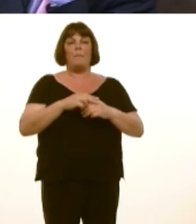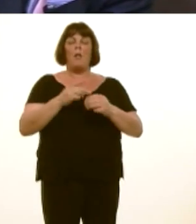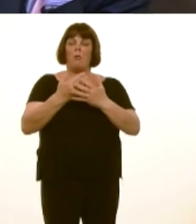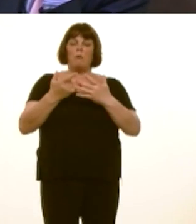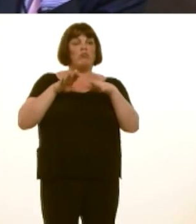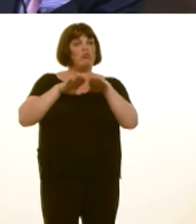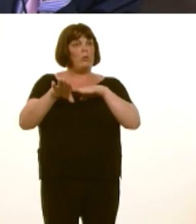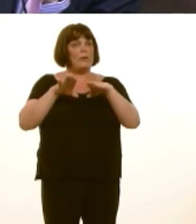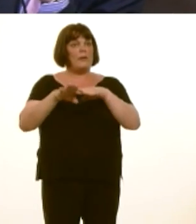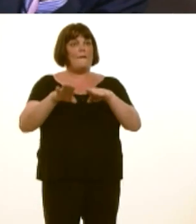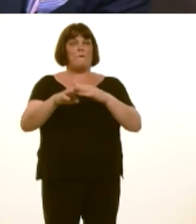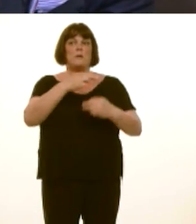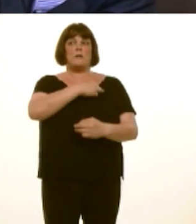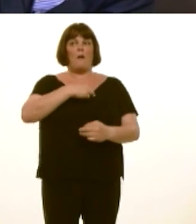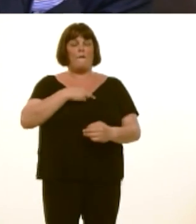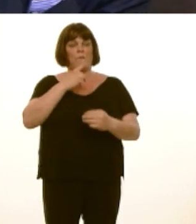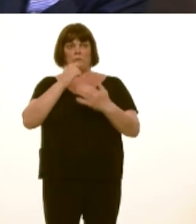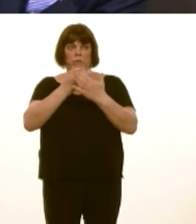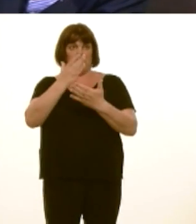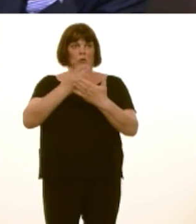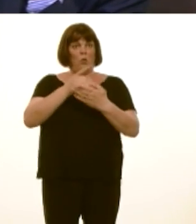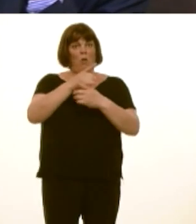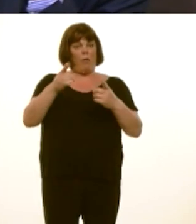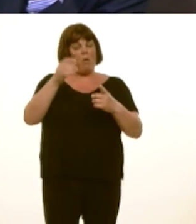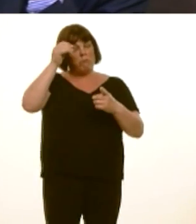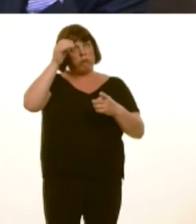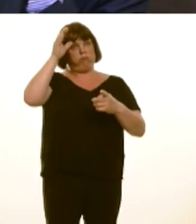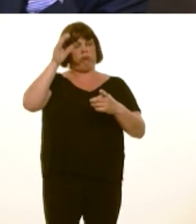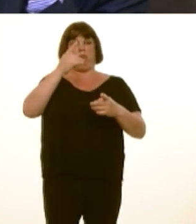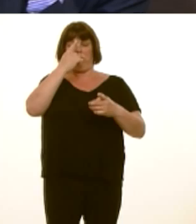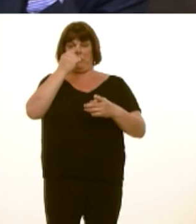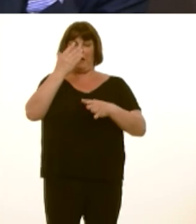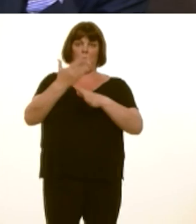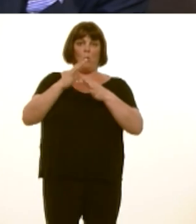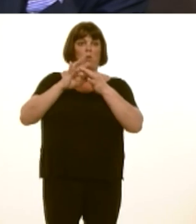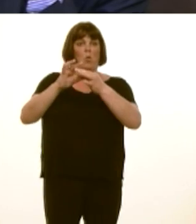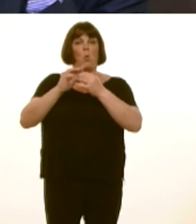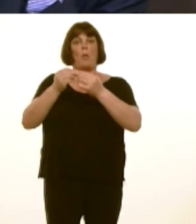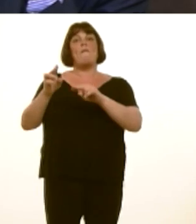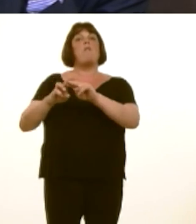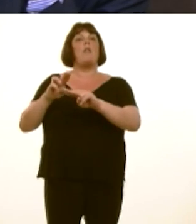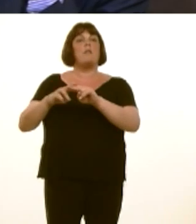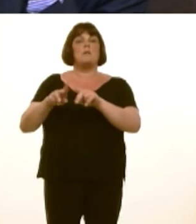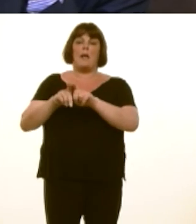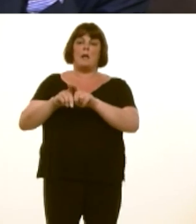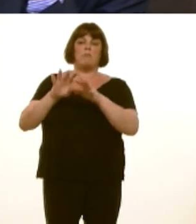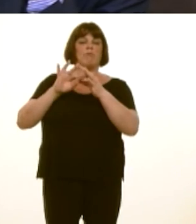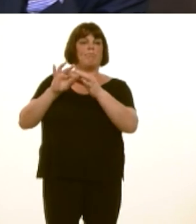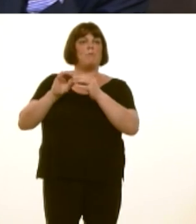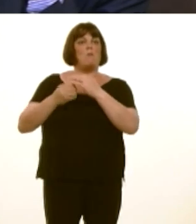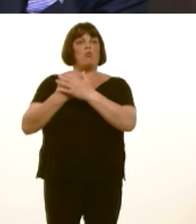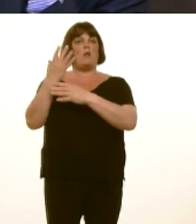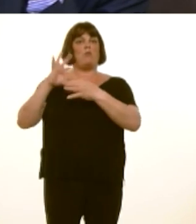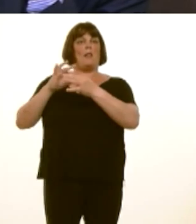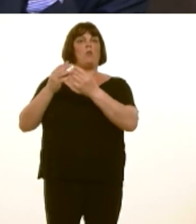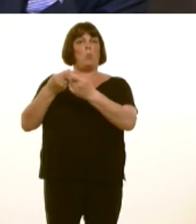for staff to ensure that they are better able to engage with fathers and to build relationships with them.